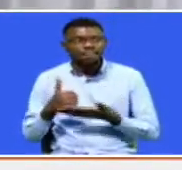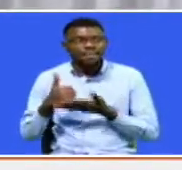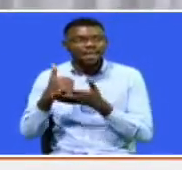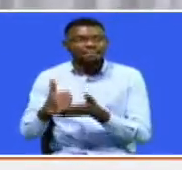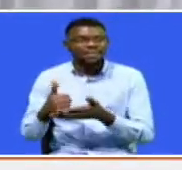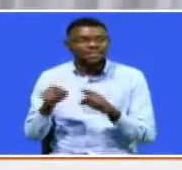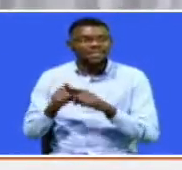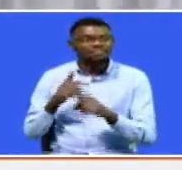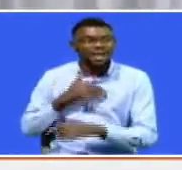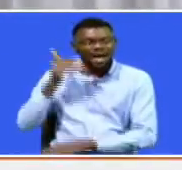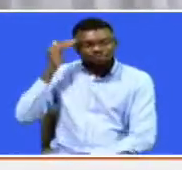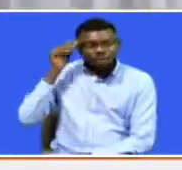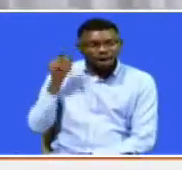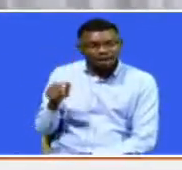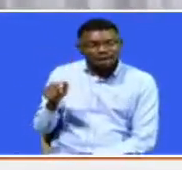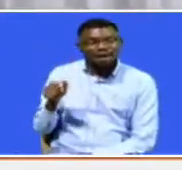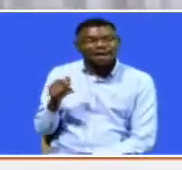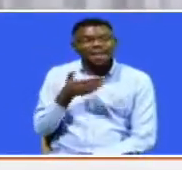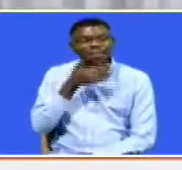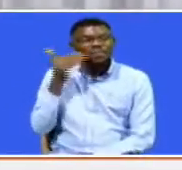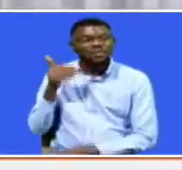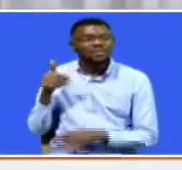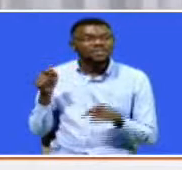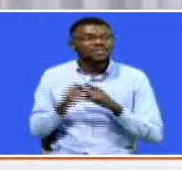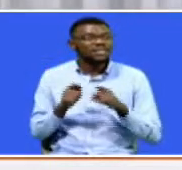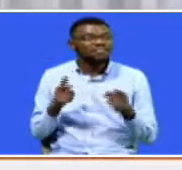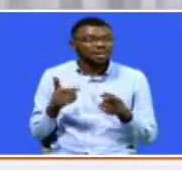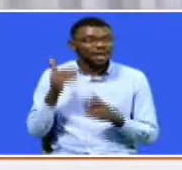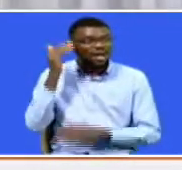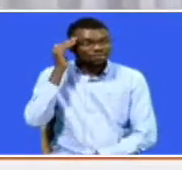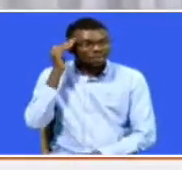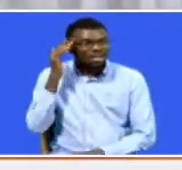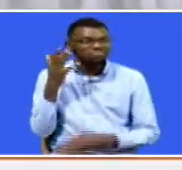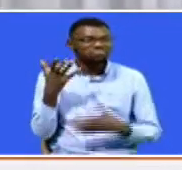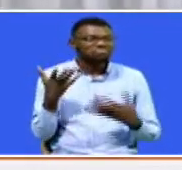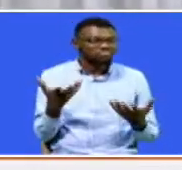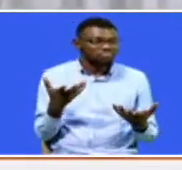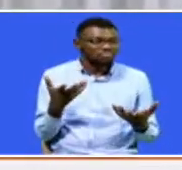know that was the best. I would never